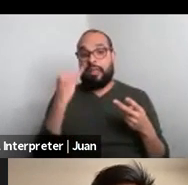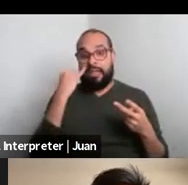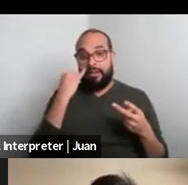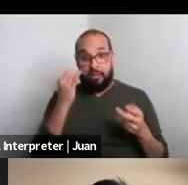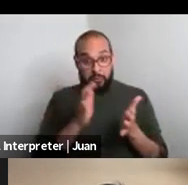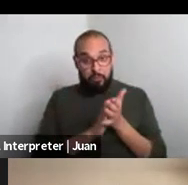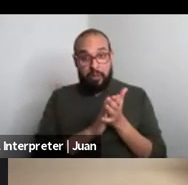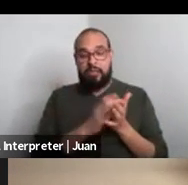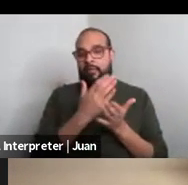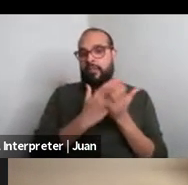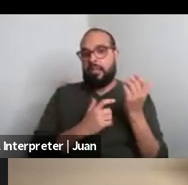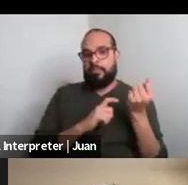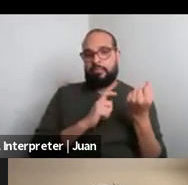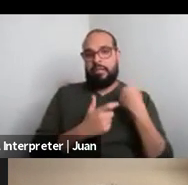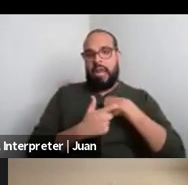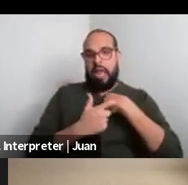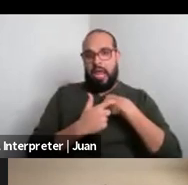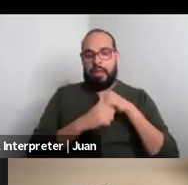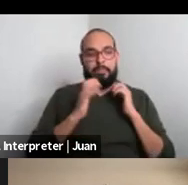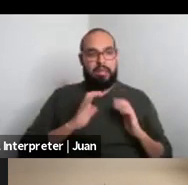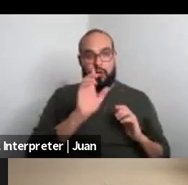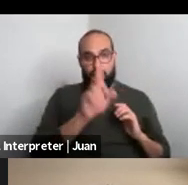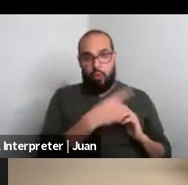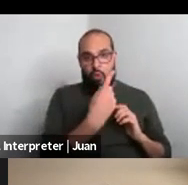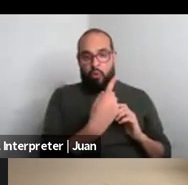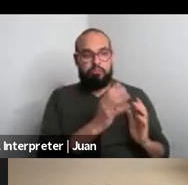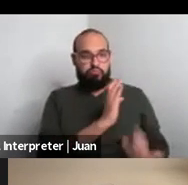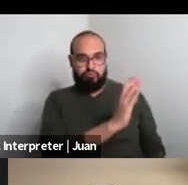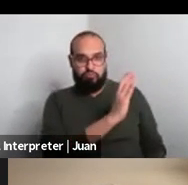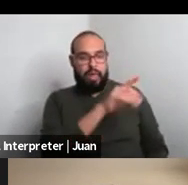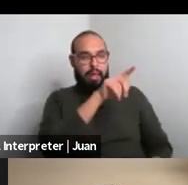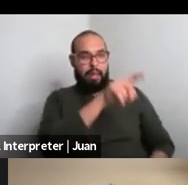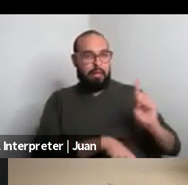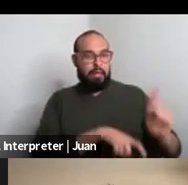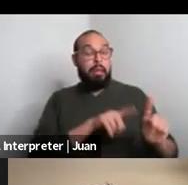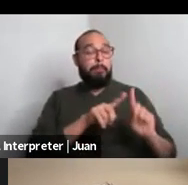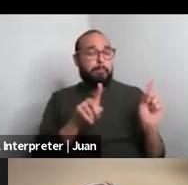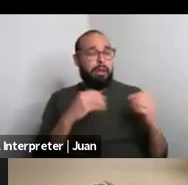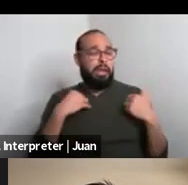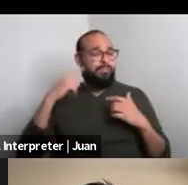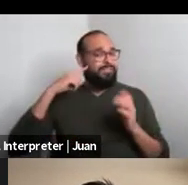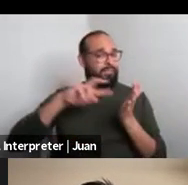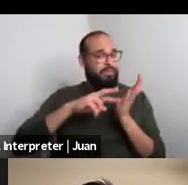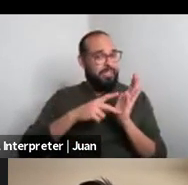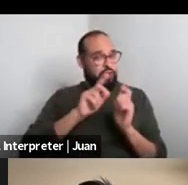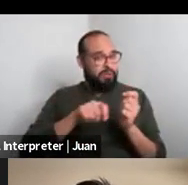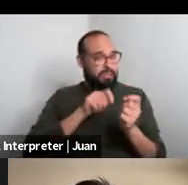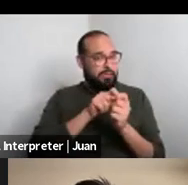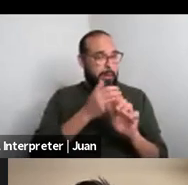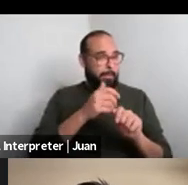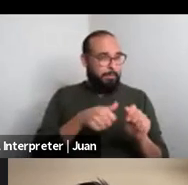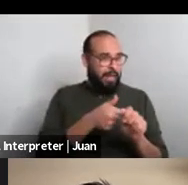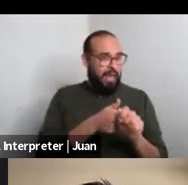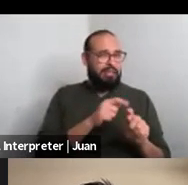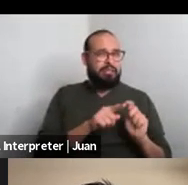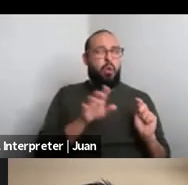the client alone asking, but also being specific. So not just like, that's my support person, but like, what are